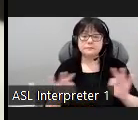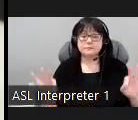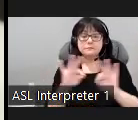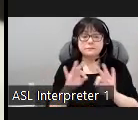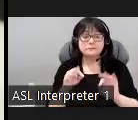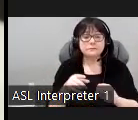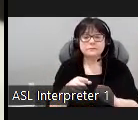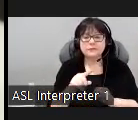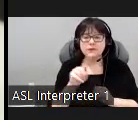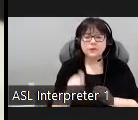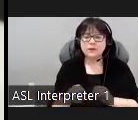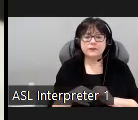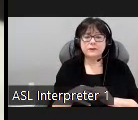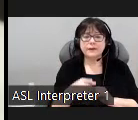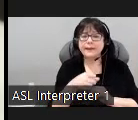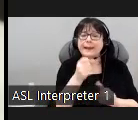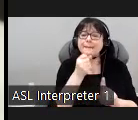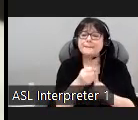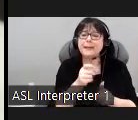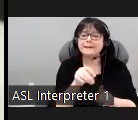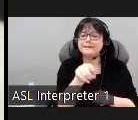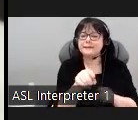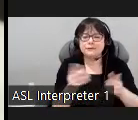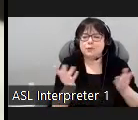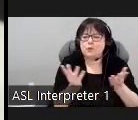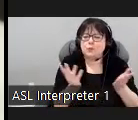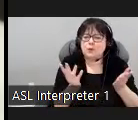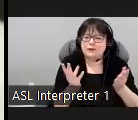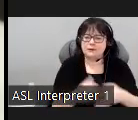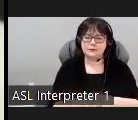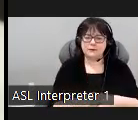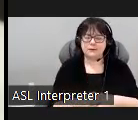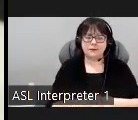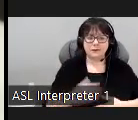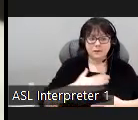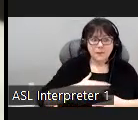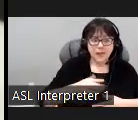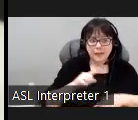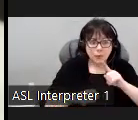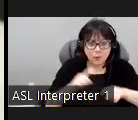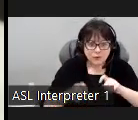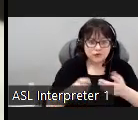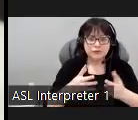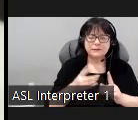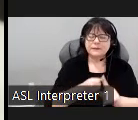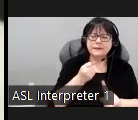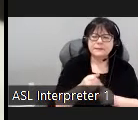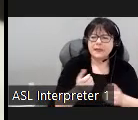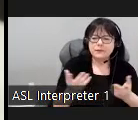out of every encounter. What is the impact of my questions, of